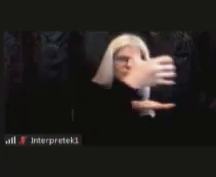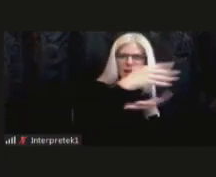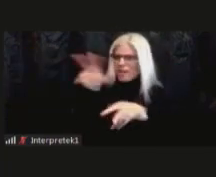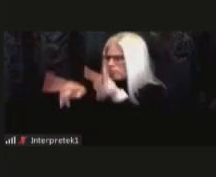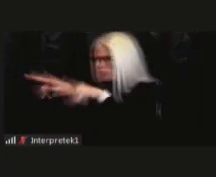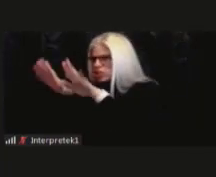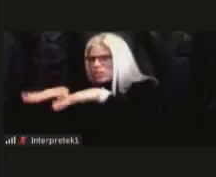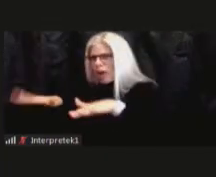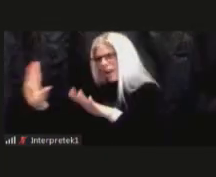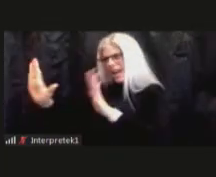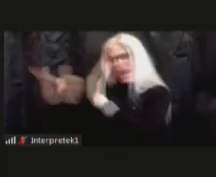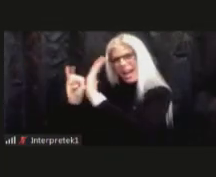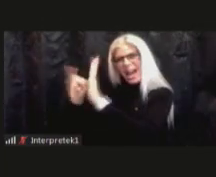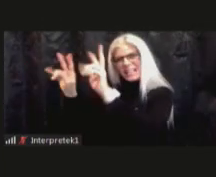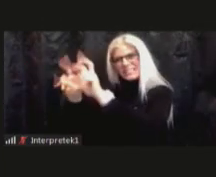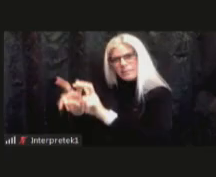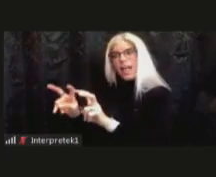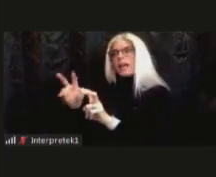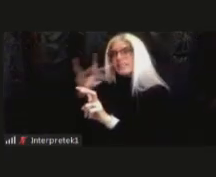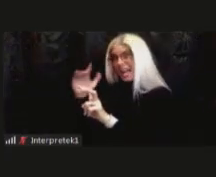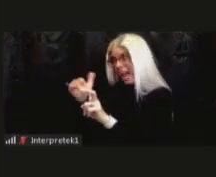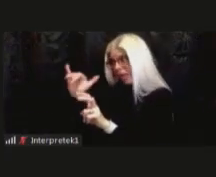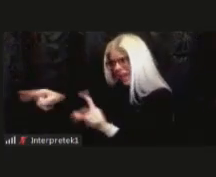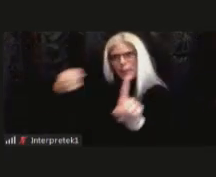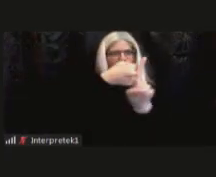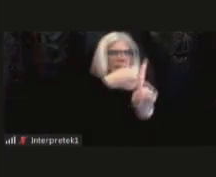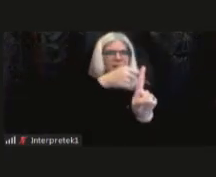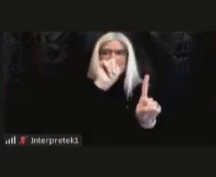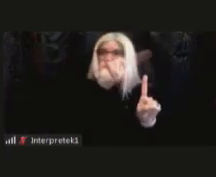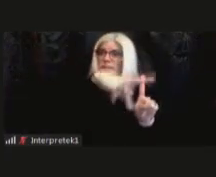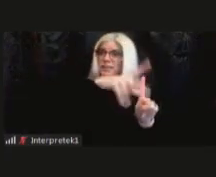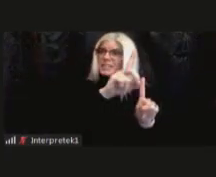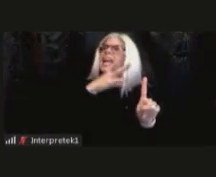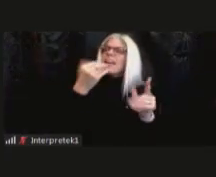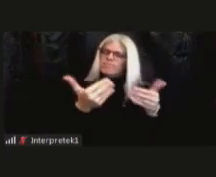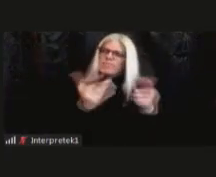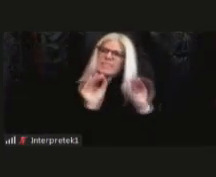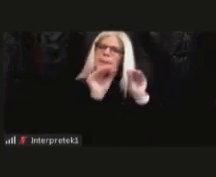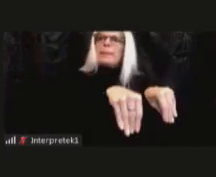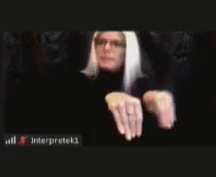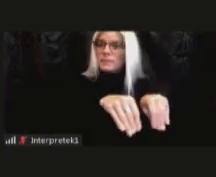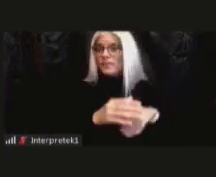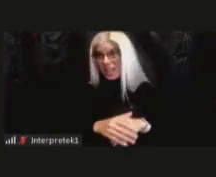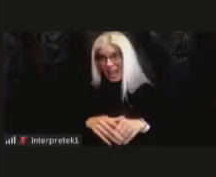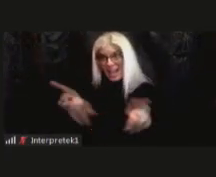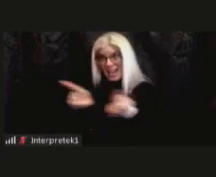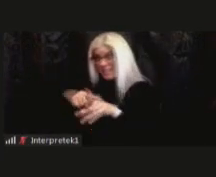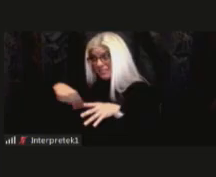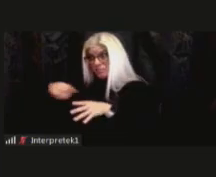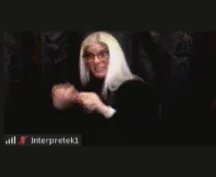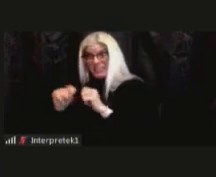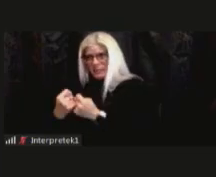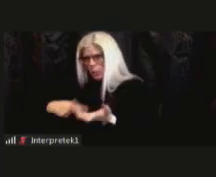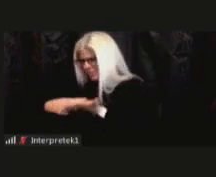impact of TPD and inform ongoing implementation. Then, as a team, we were able to decide our next steps, which